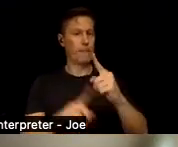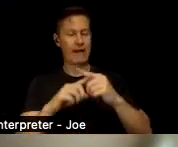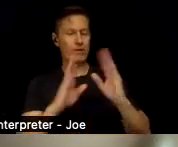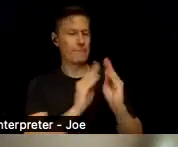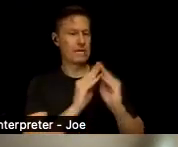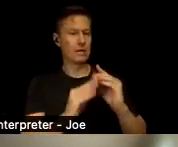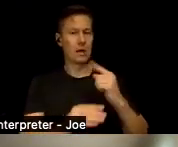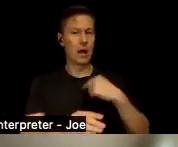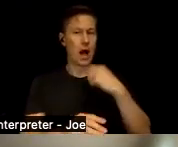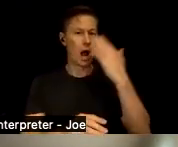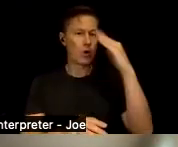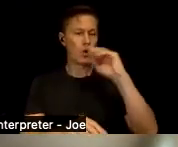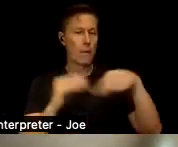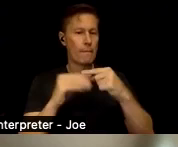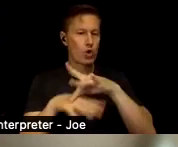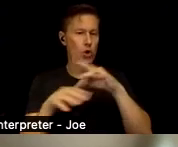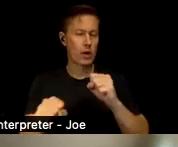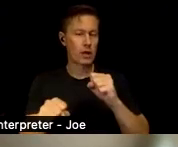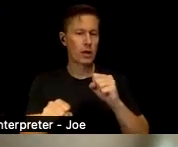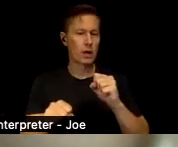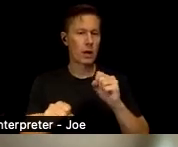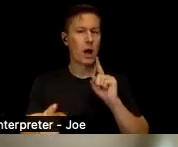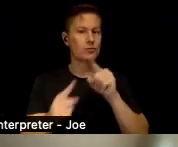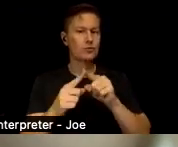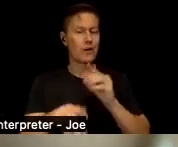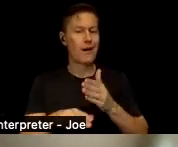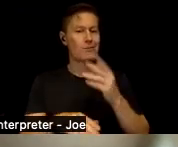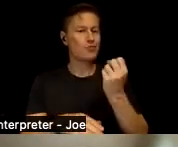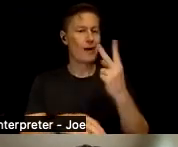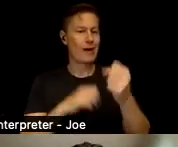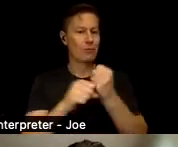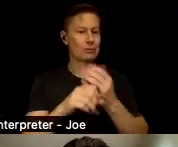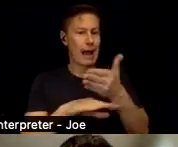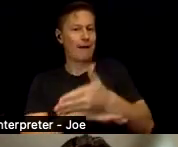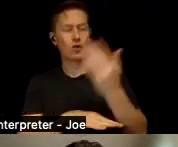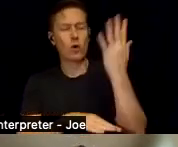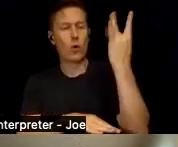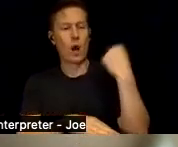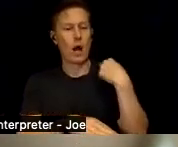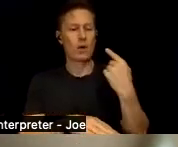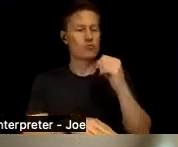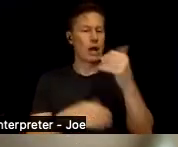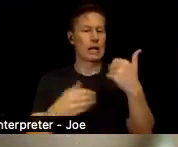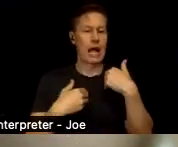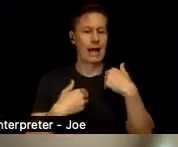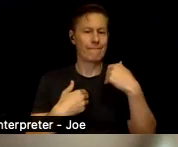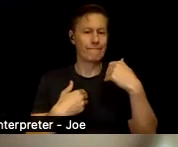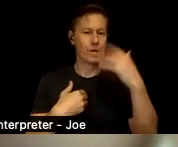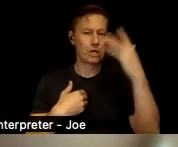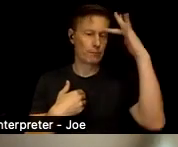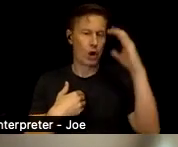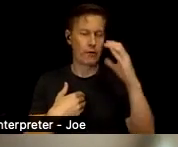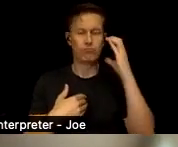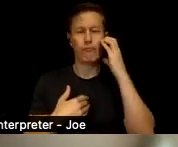earthquake until 12 hours after it occurred, 12 or more hours after it occurred, because I was traveling and I didn't have a smartphone. That's not something that would